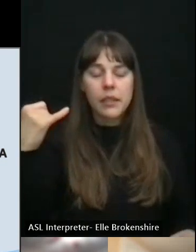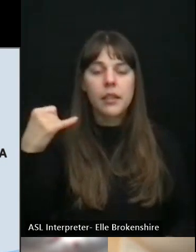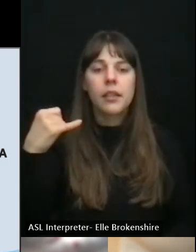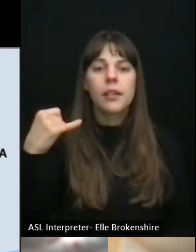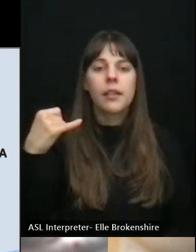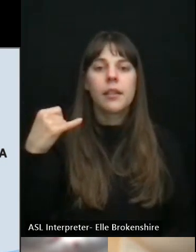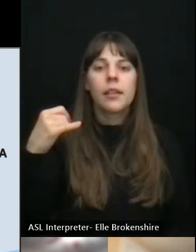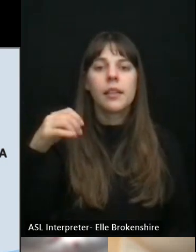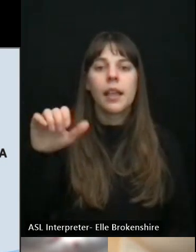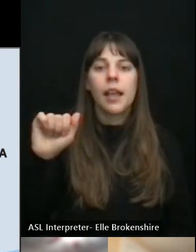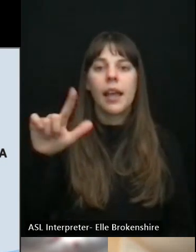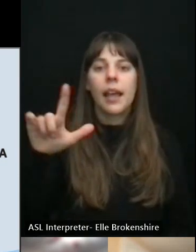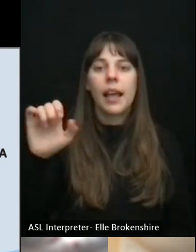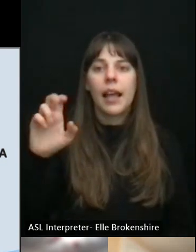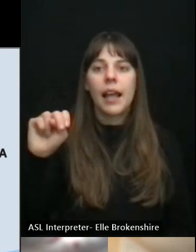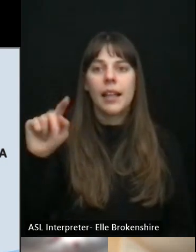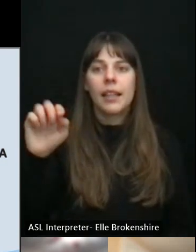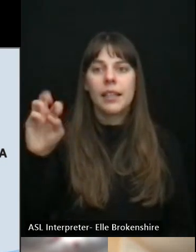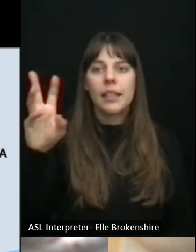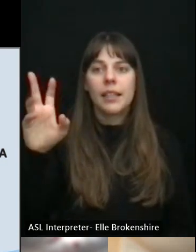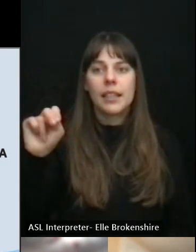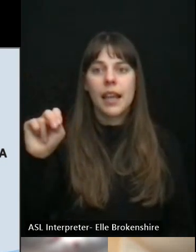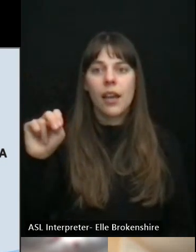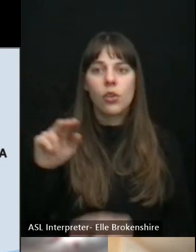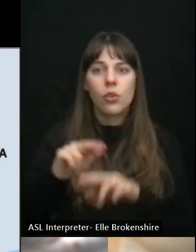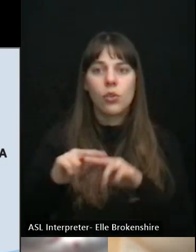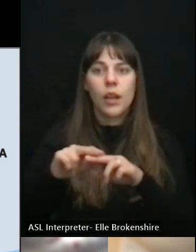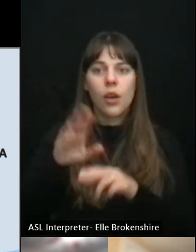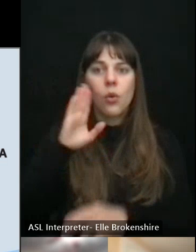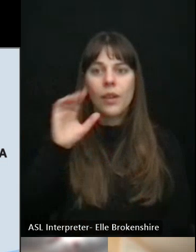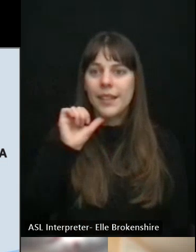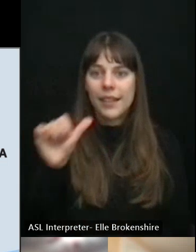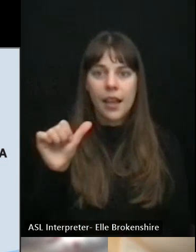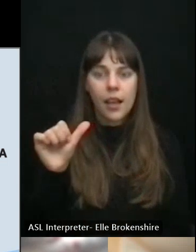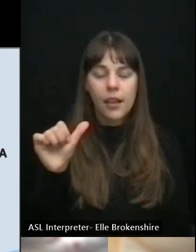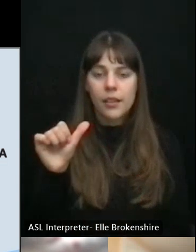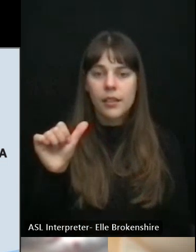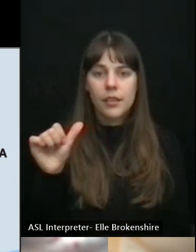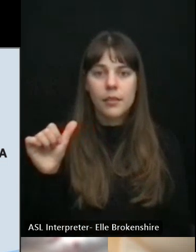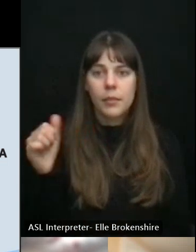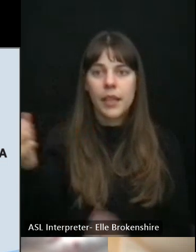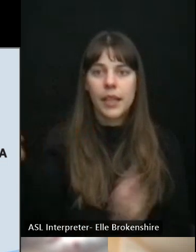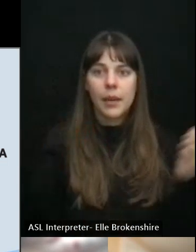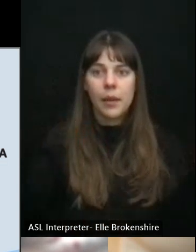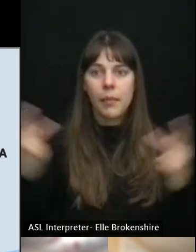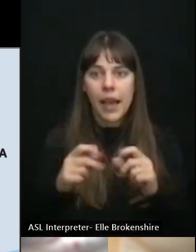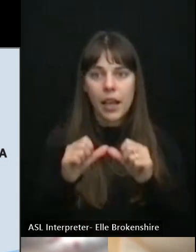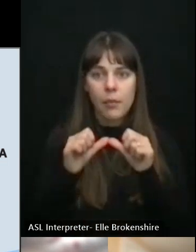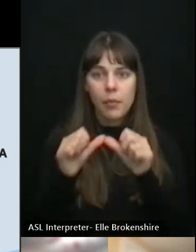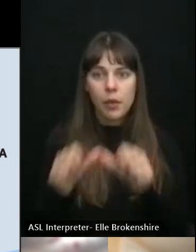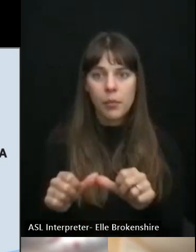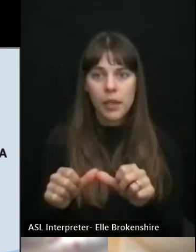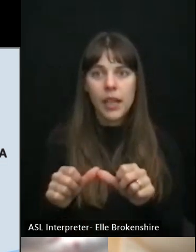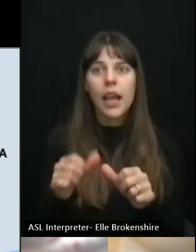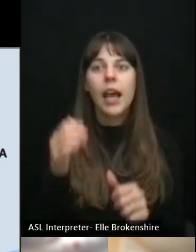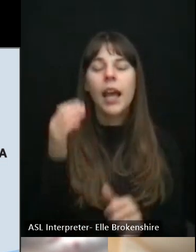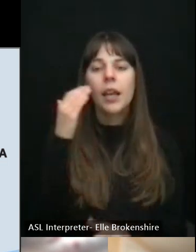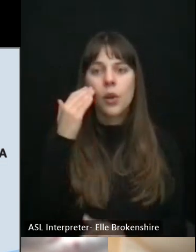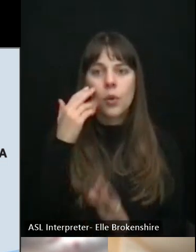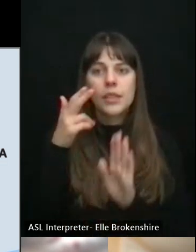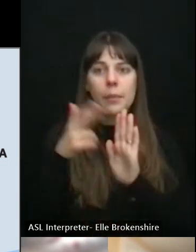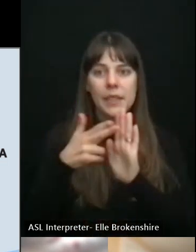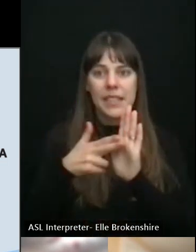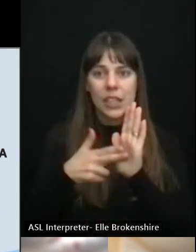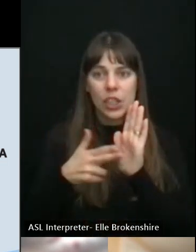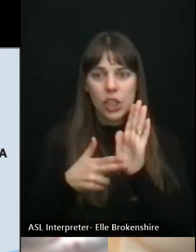the Allentown rail wasn't going to be coming on a permanent basis. And I know that there's a petition and there's